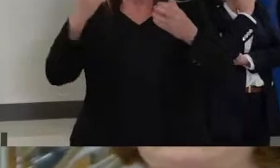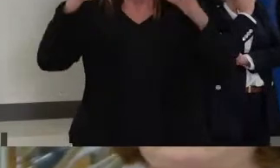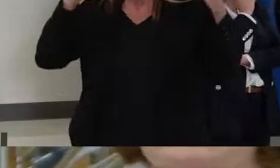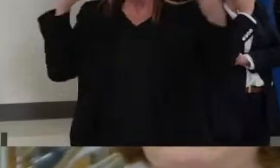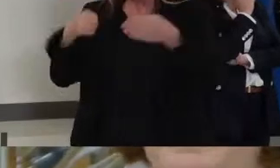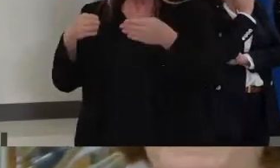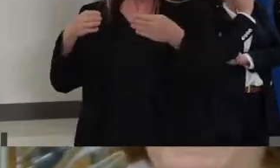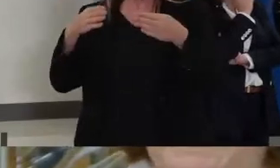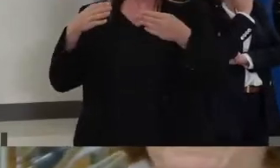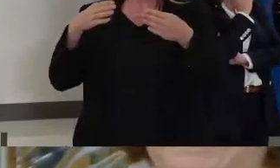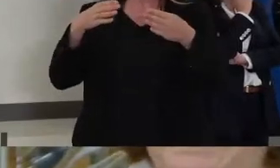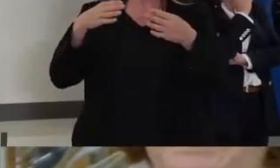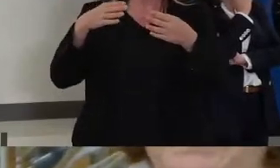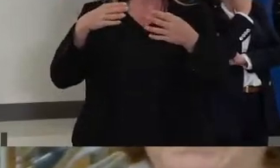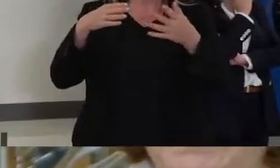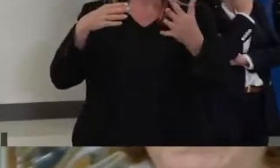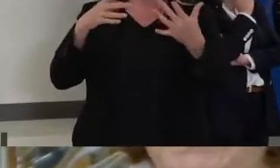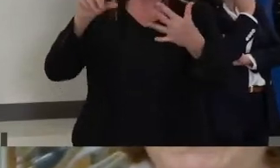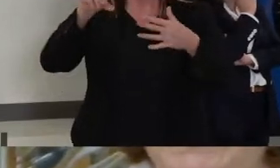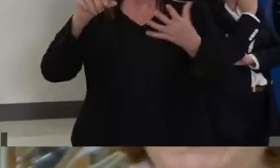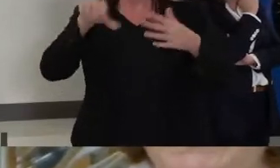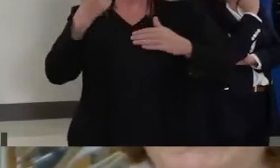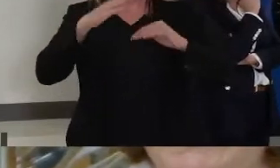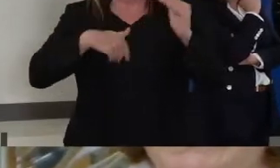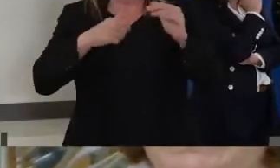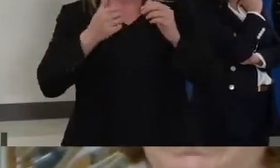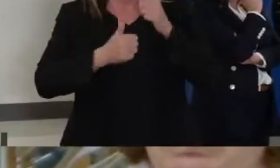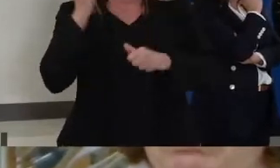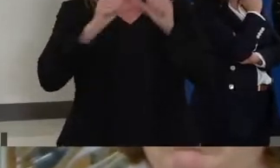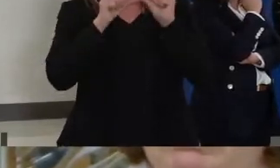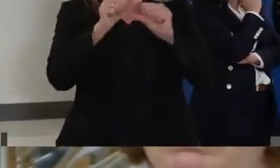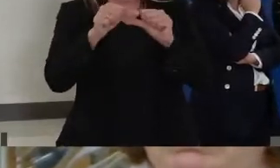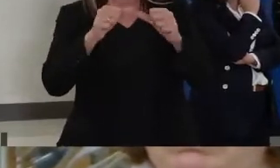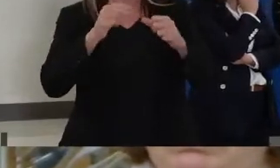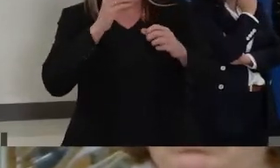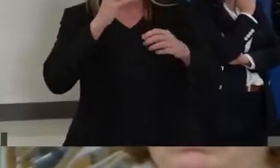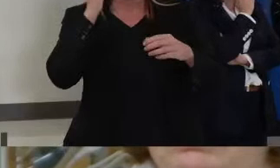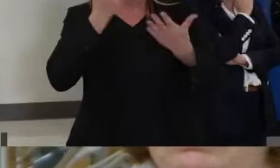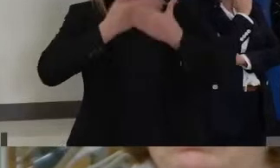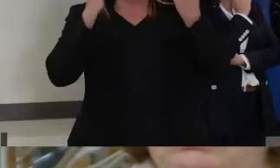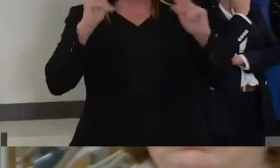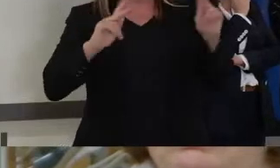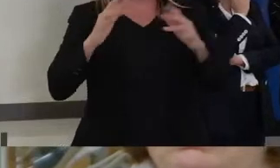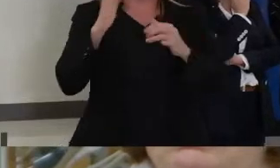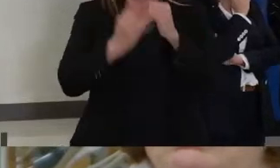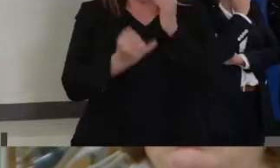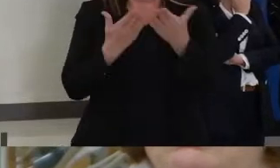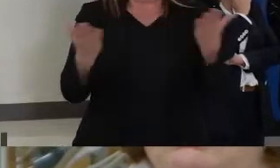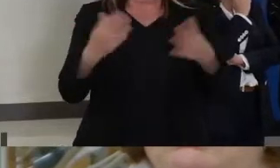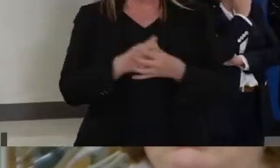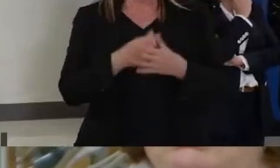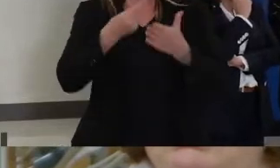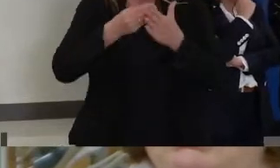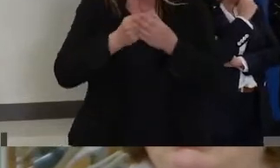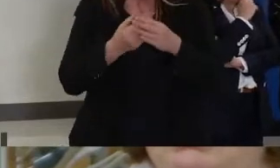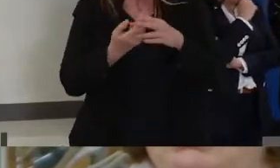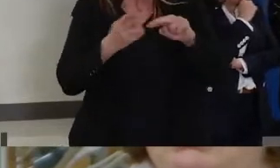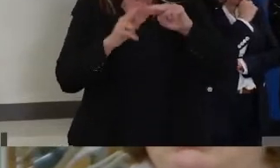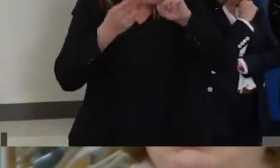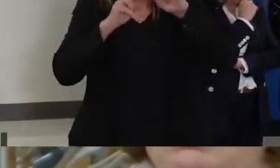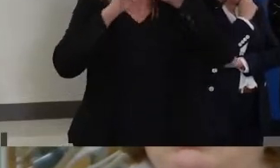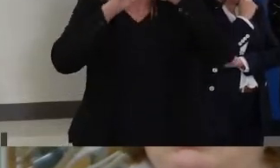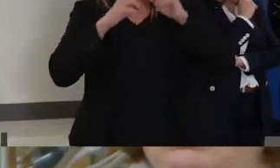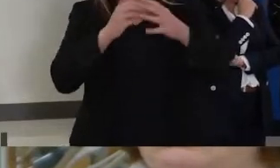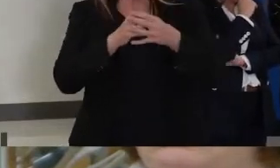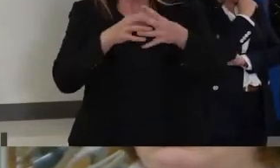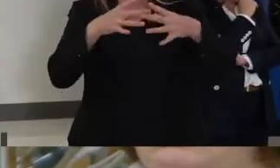other than most chronically homeless people. Last thing, the money's growing. It doesn't have to be